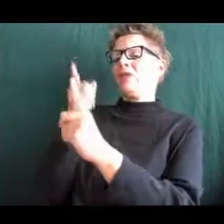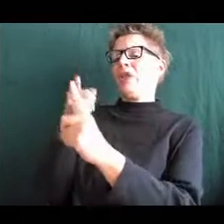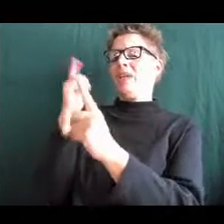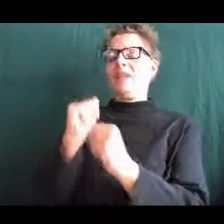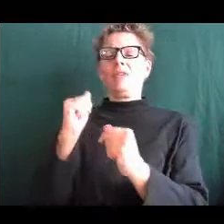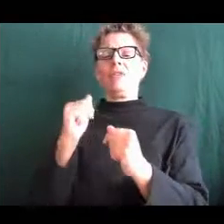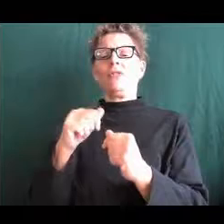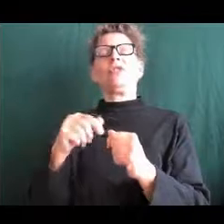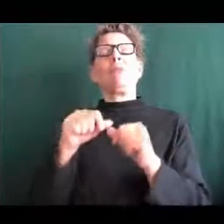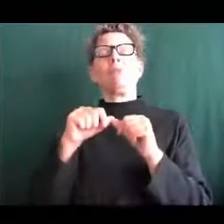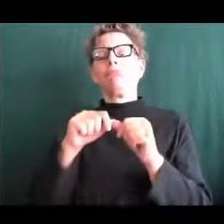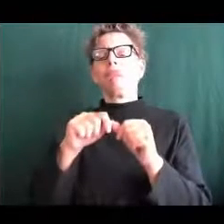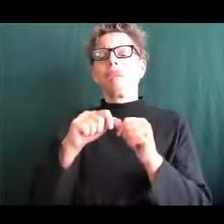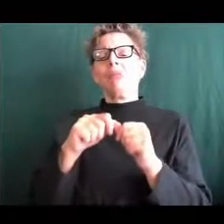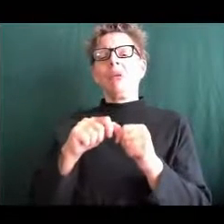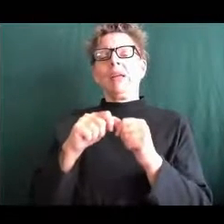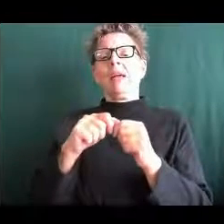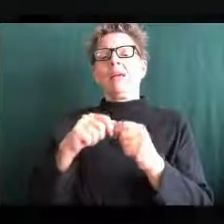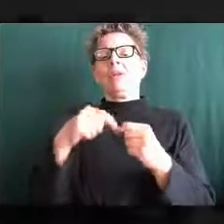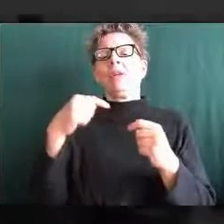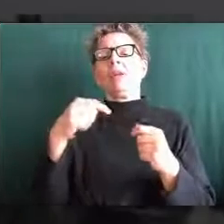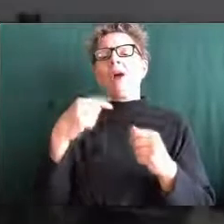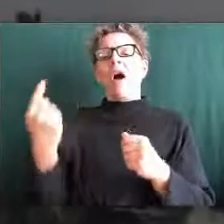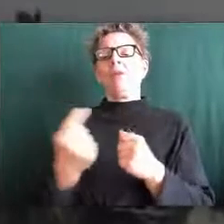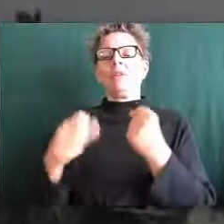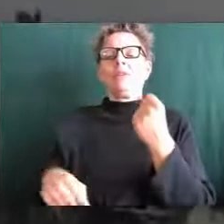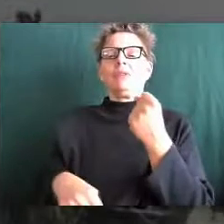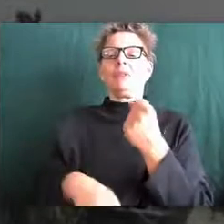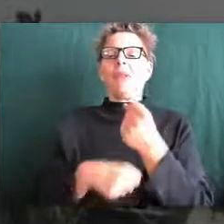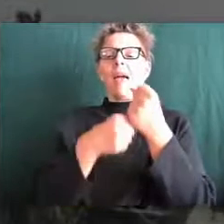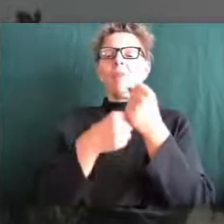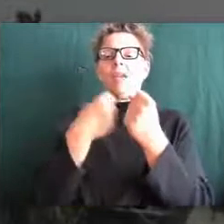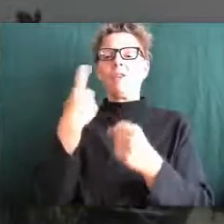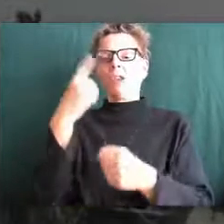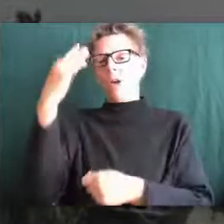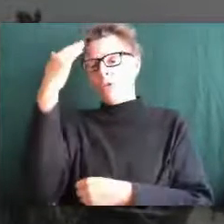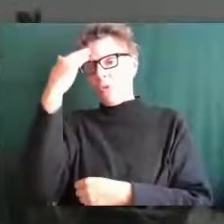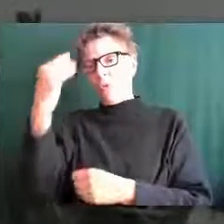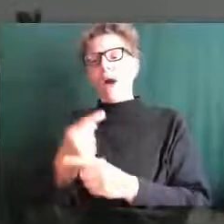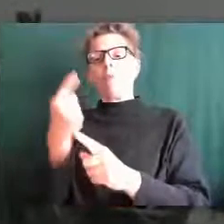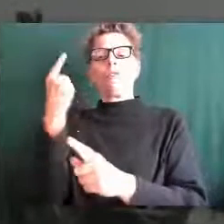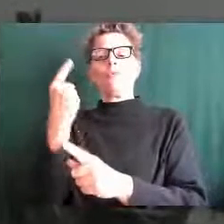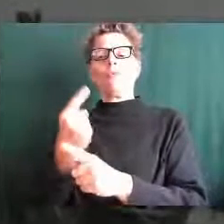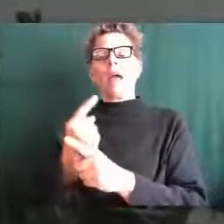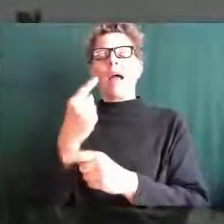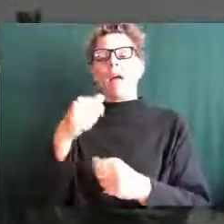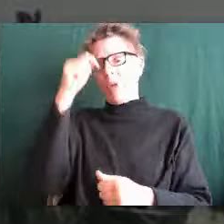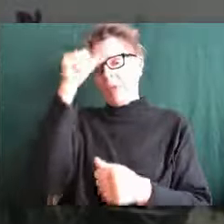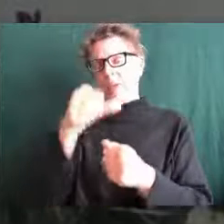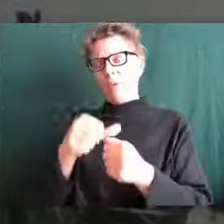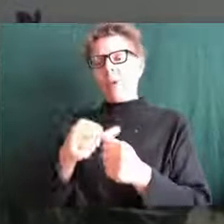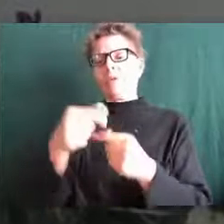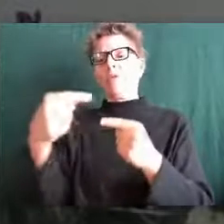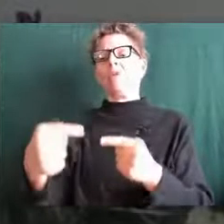tireless advocate for what she knew was right. I do remember in challenging times when we were at a